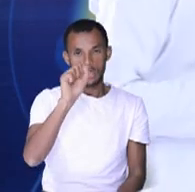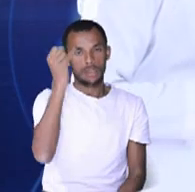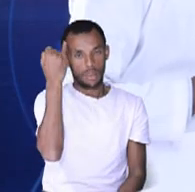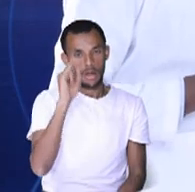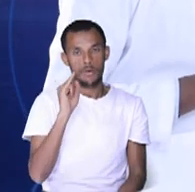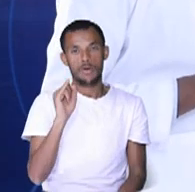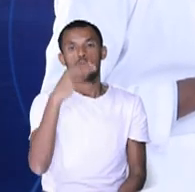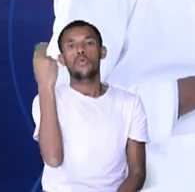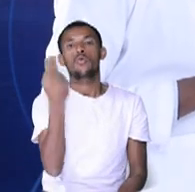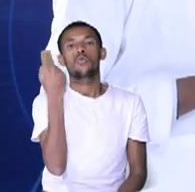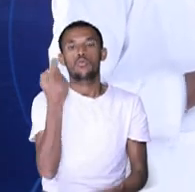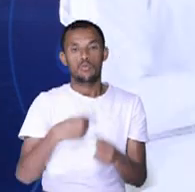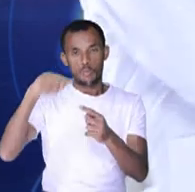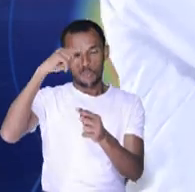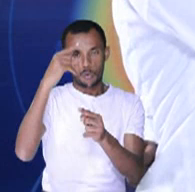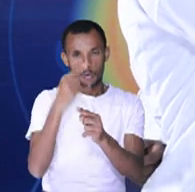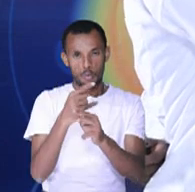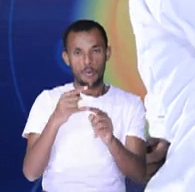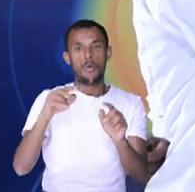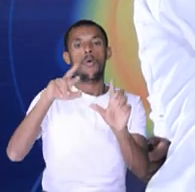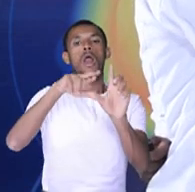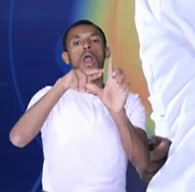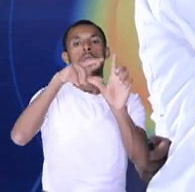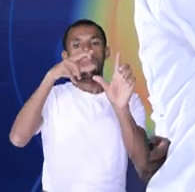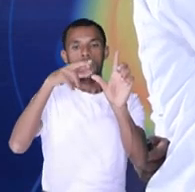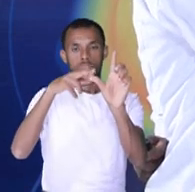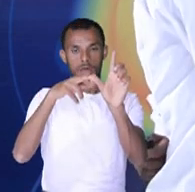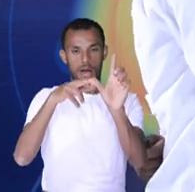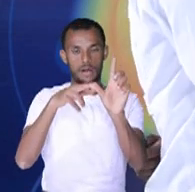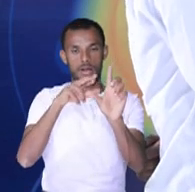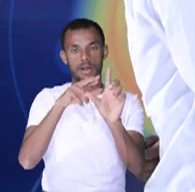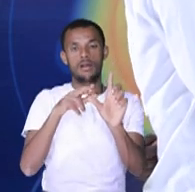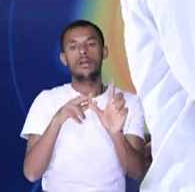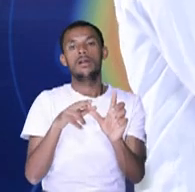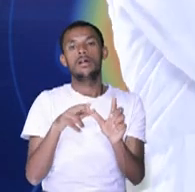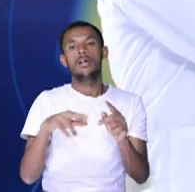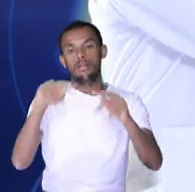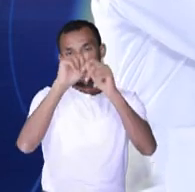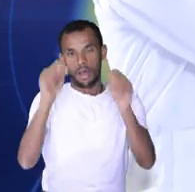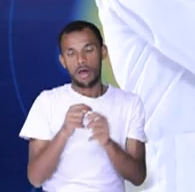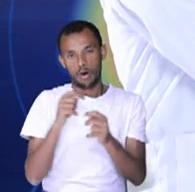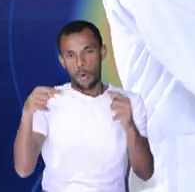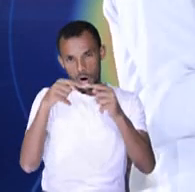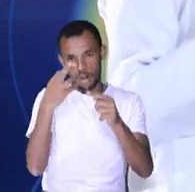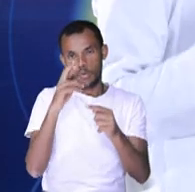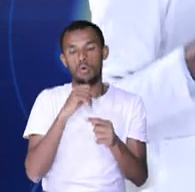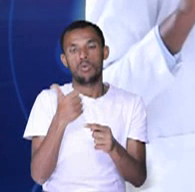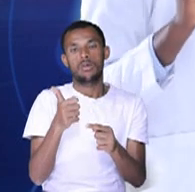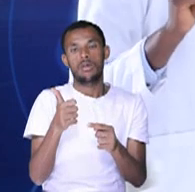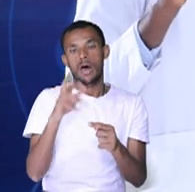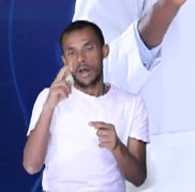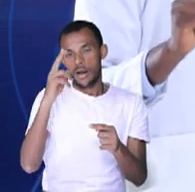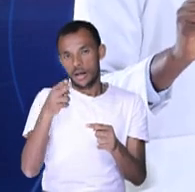theorem, which is used to prove two right angle triangles are congruent or not. This RHS is